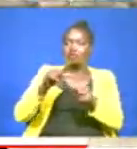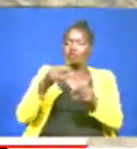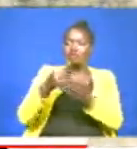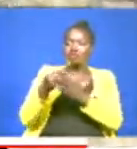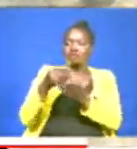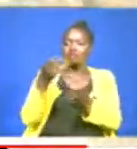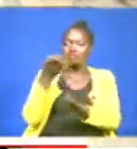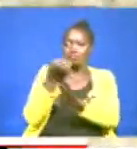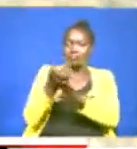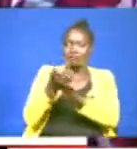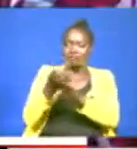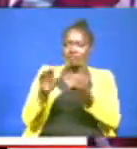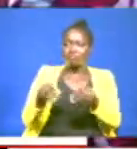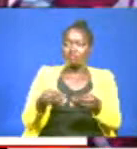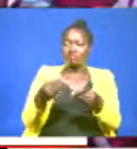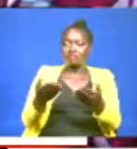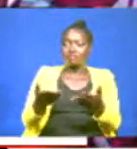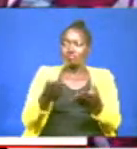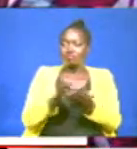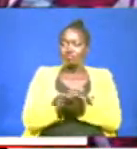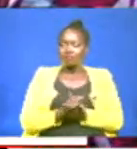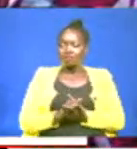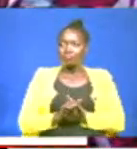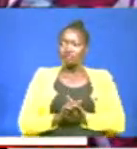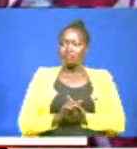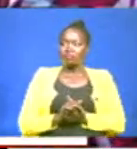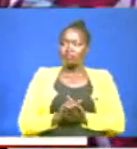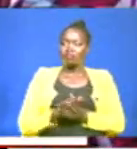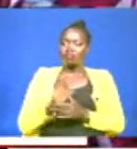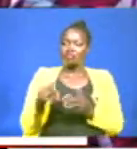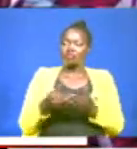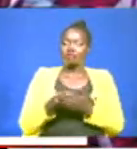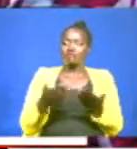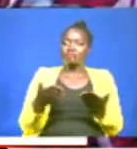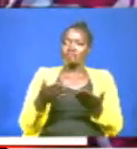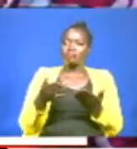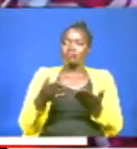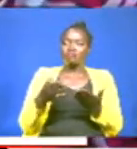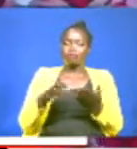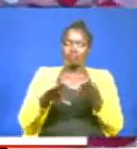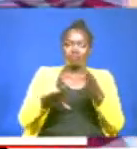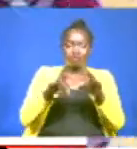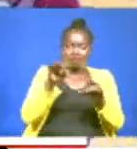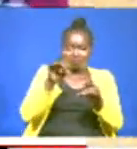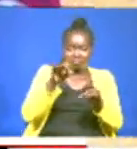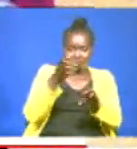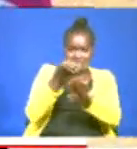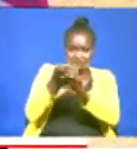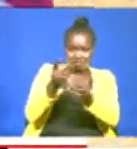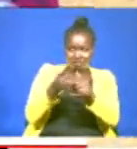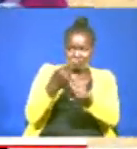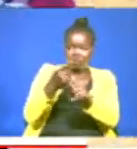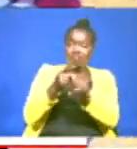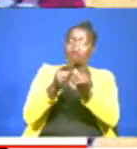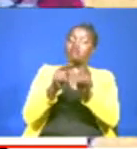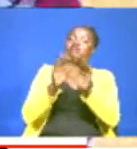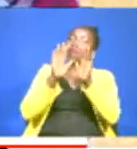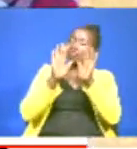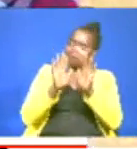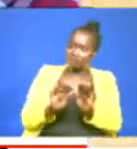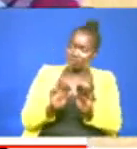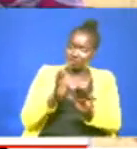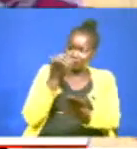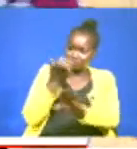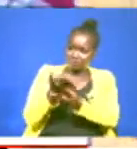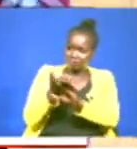and give your offering. Mtu akifika hapa anaanza kurogota kwanza mawe. Ni kitu cha kwanza ni mawe.